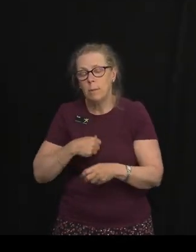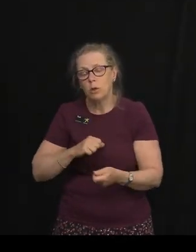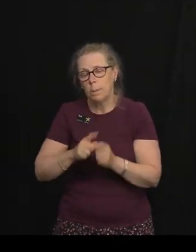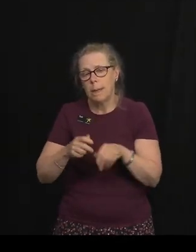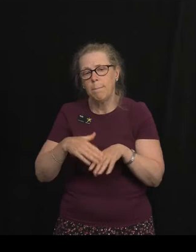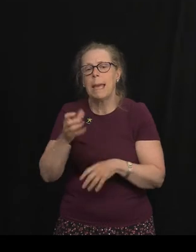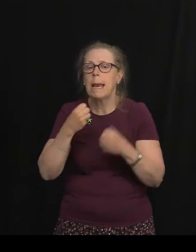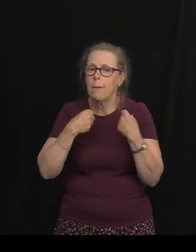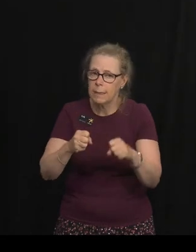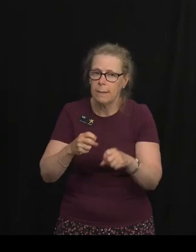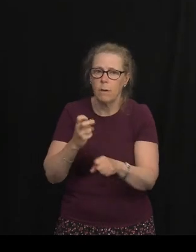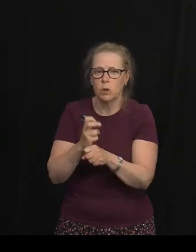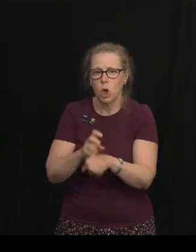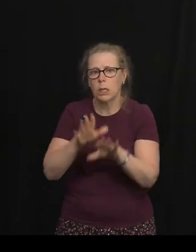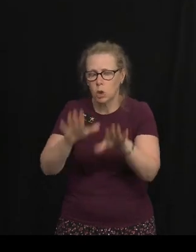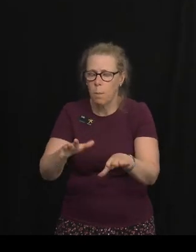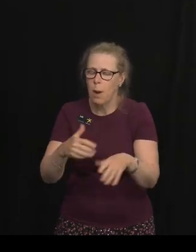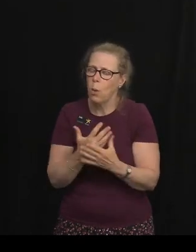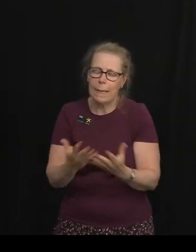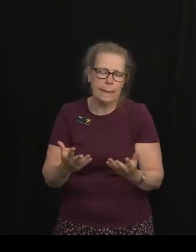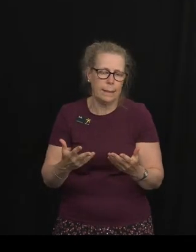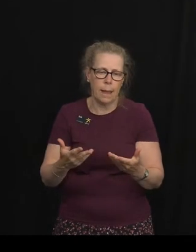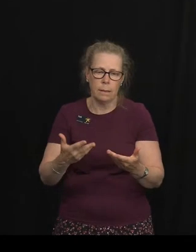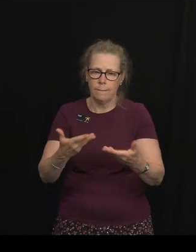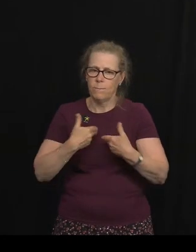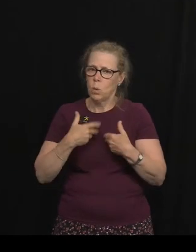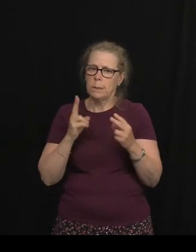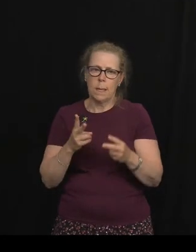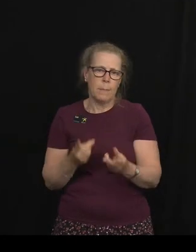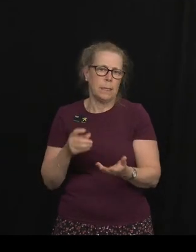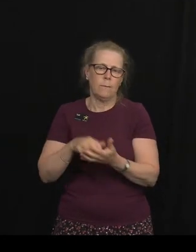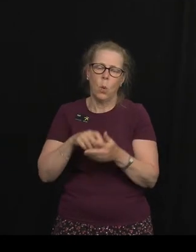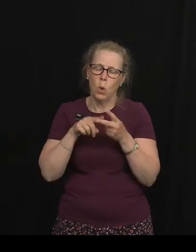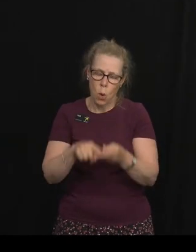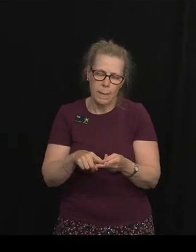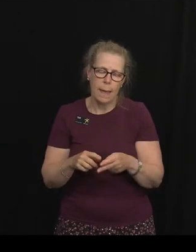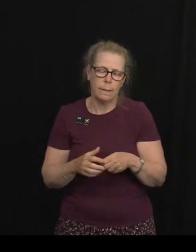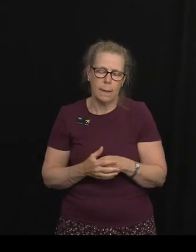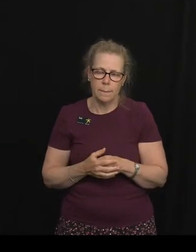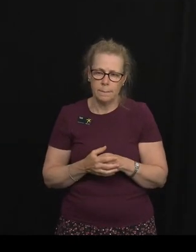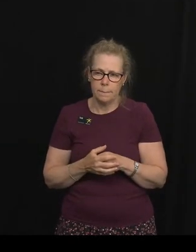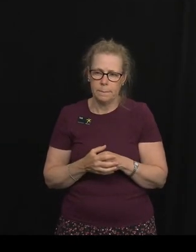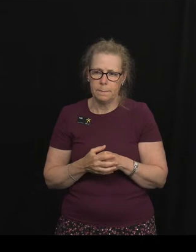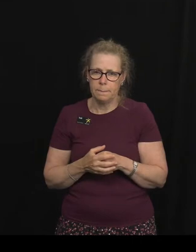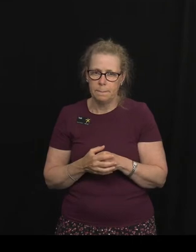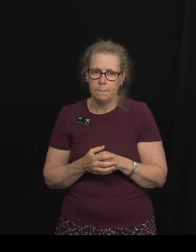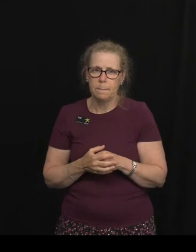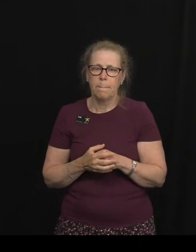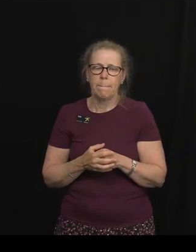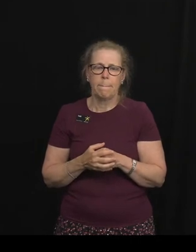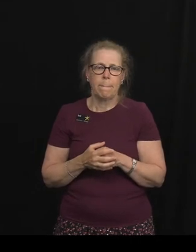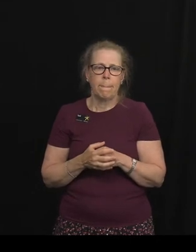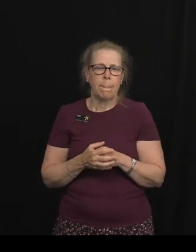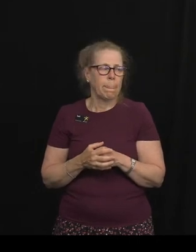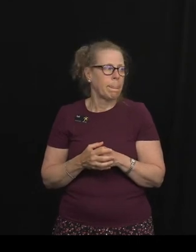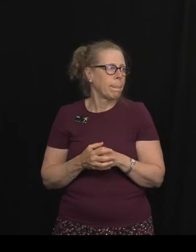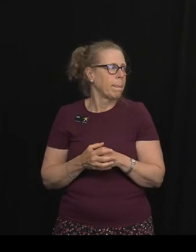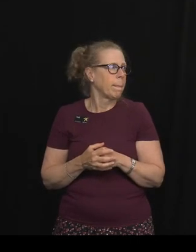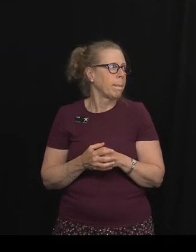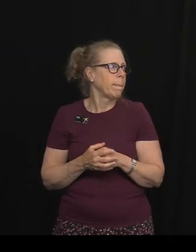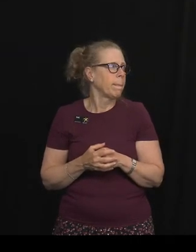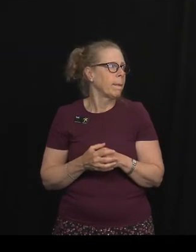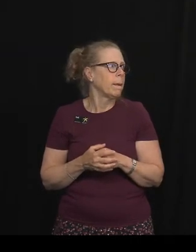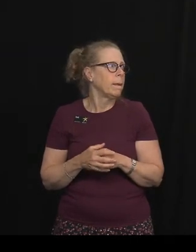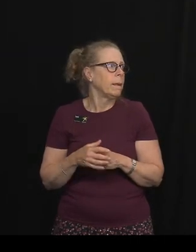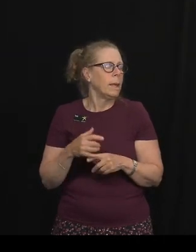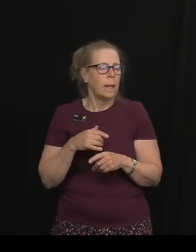don't get into the same situation again, unfortunately. Yep, I agree. I want to let in some, prepare your questions, but Martin, you